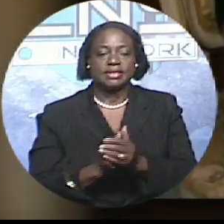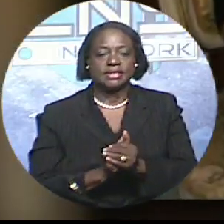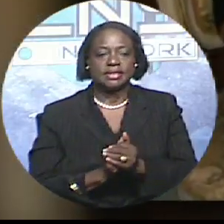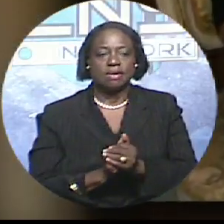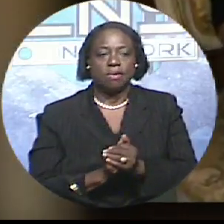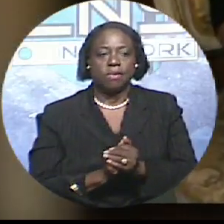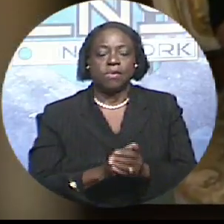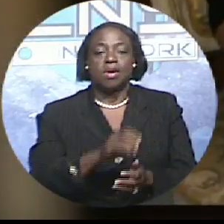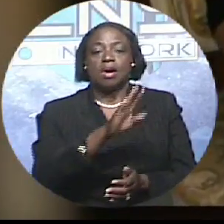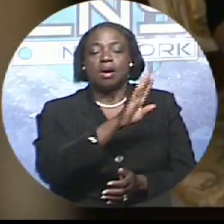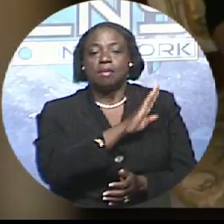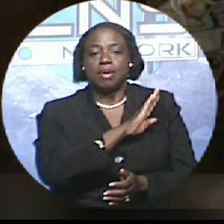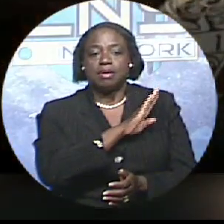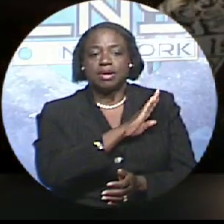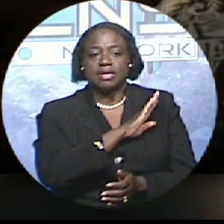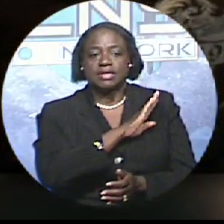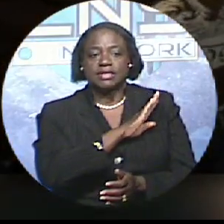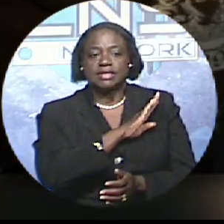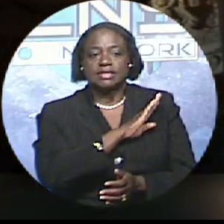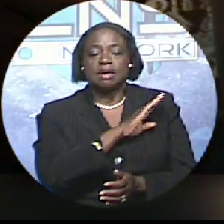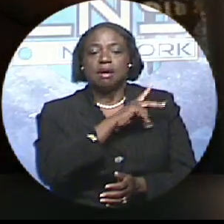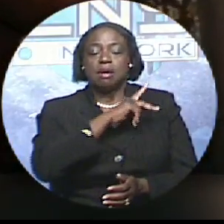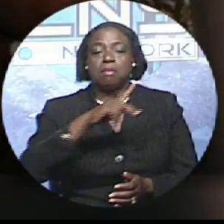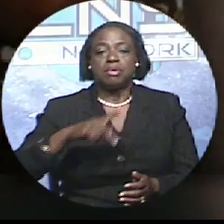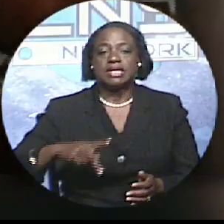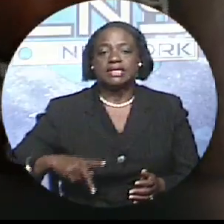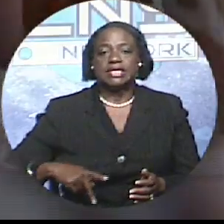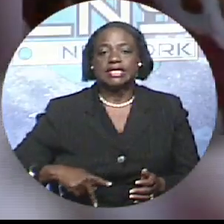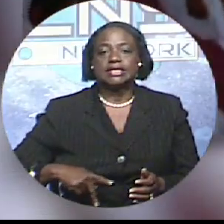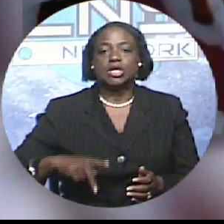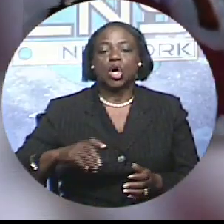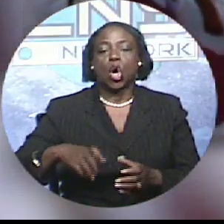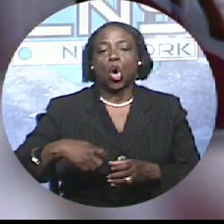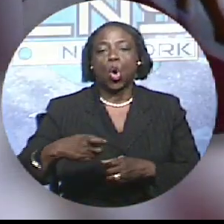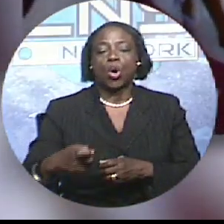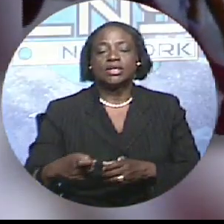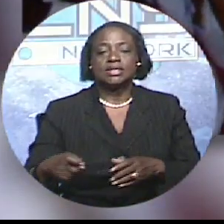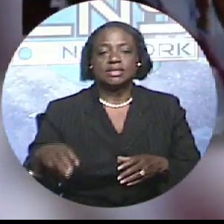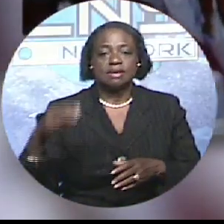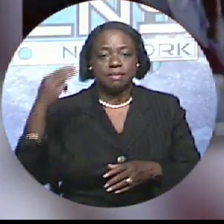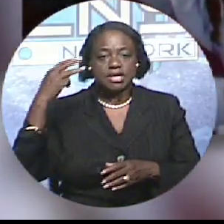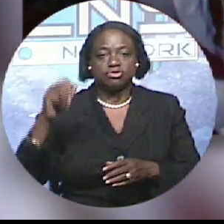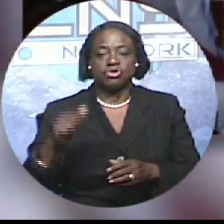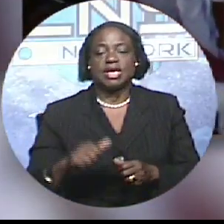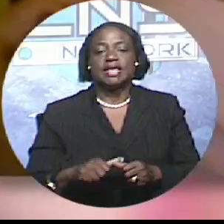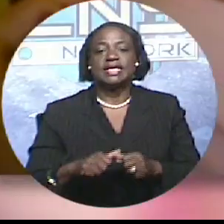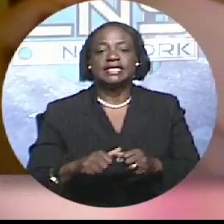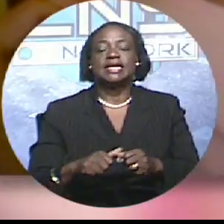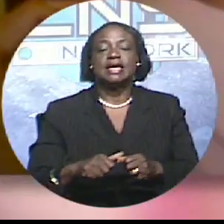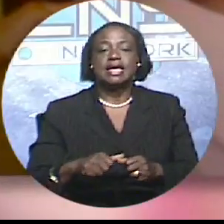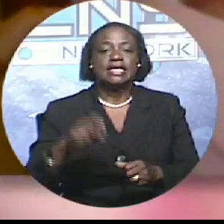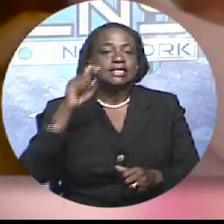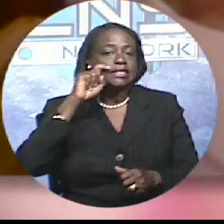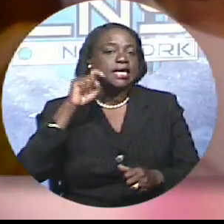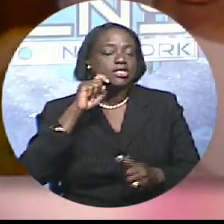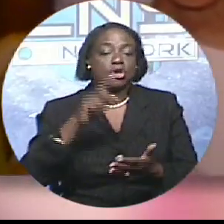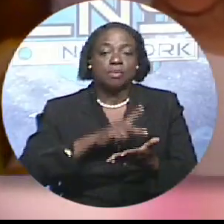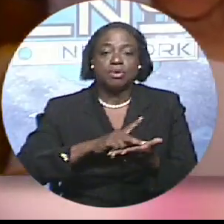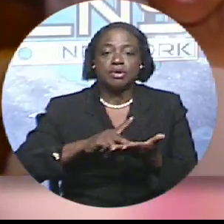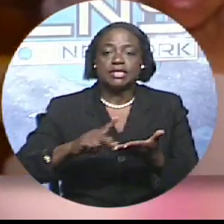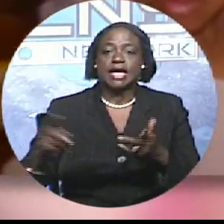Burrows is the executive coordinator of Princess Court Ministries. They've pushed the message of sexual purity until marriage to more